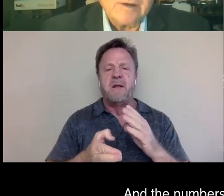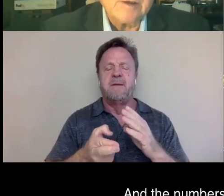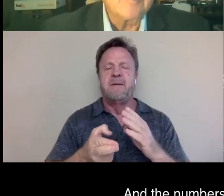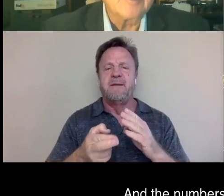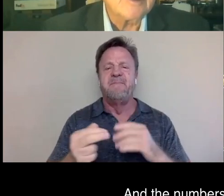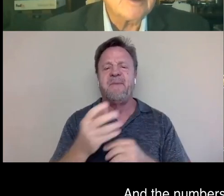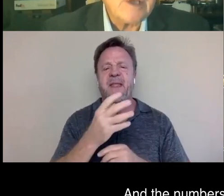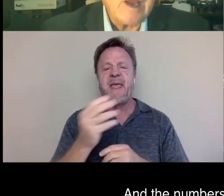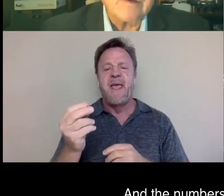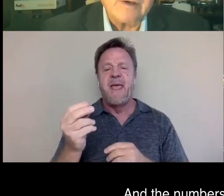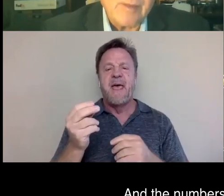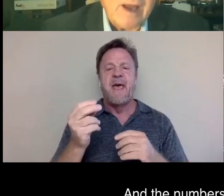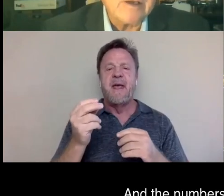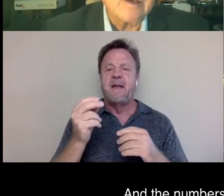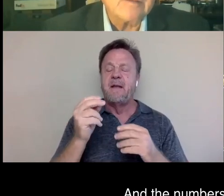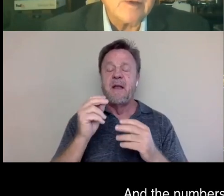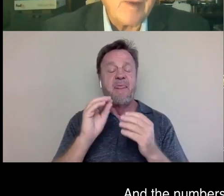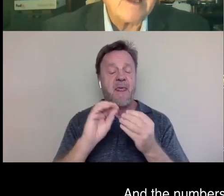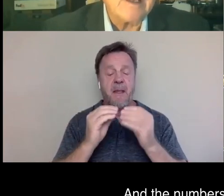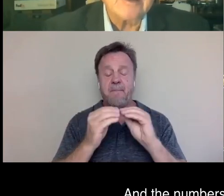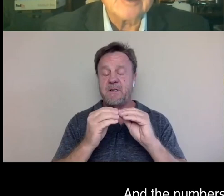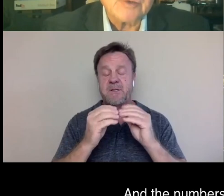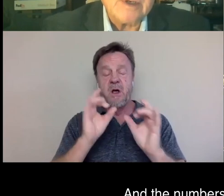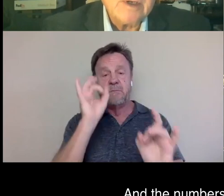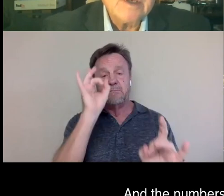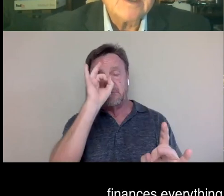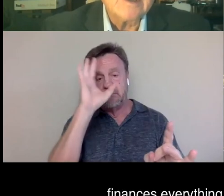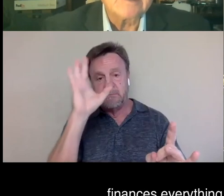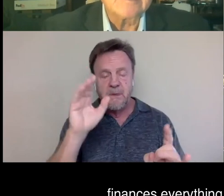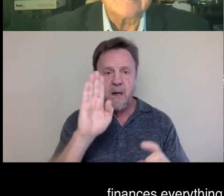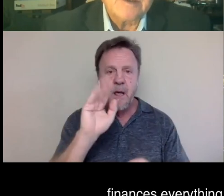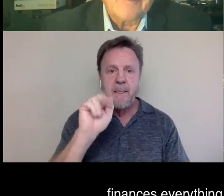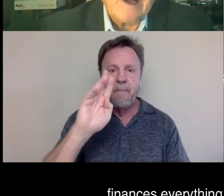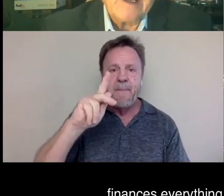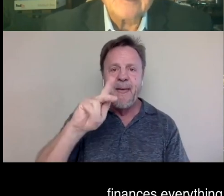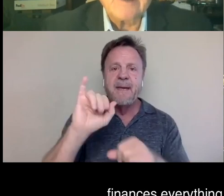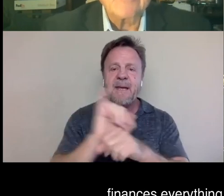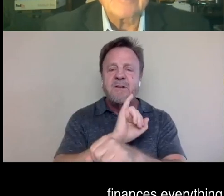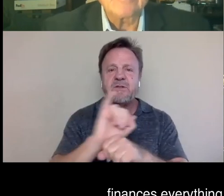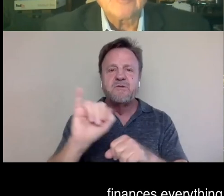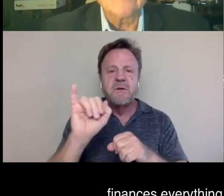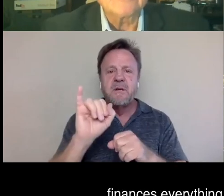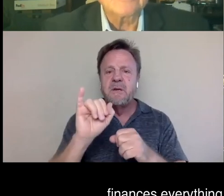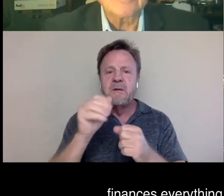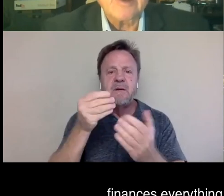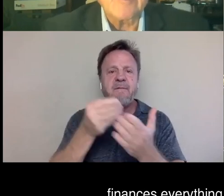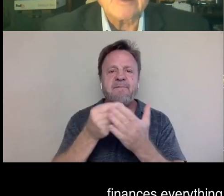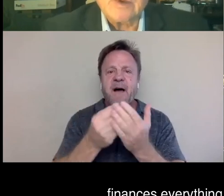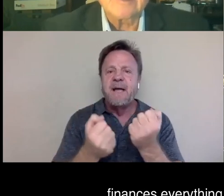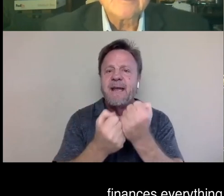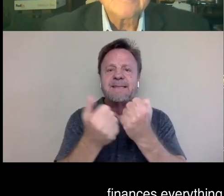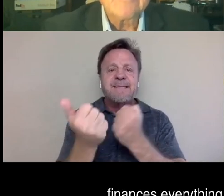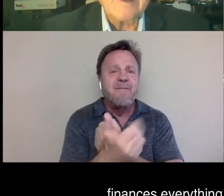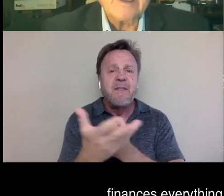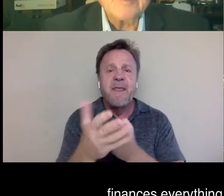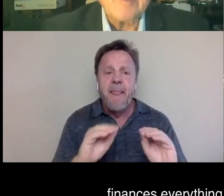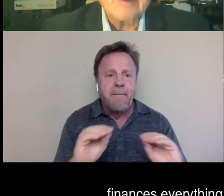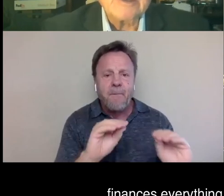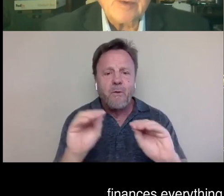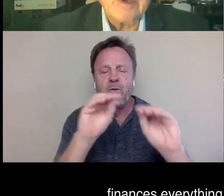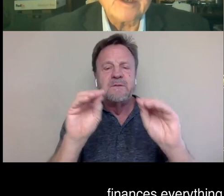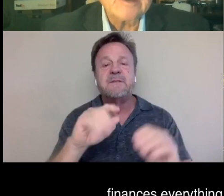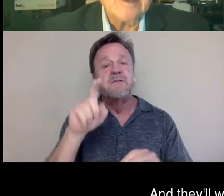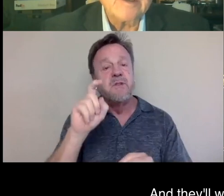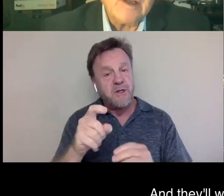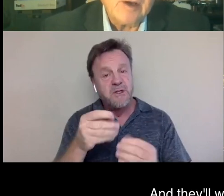And the numbers are staggering. The banking industry, finances everything that moves, and so they may as well finance people